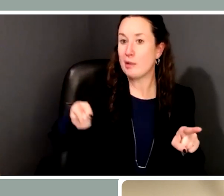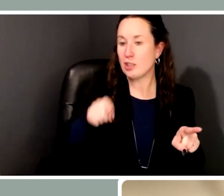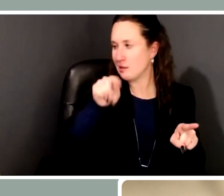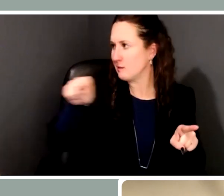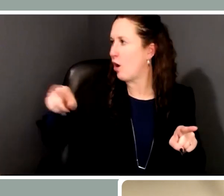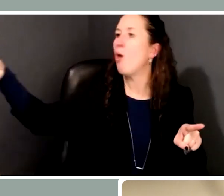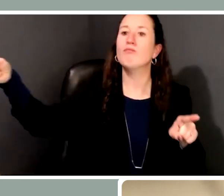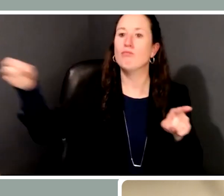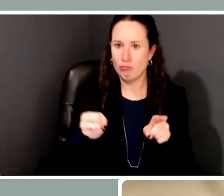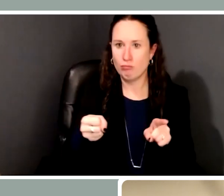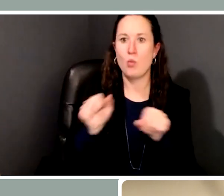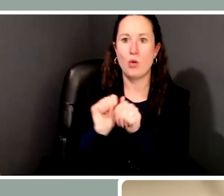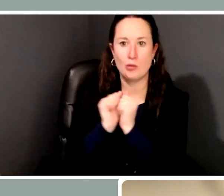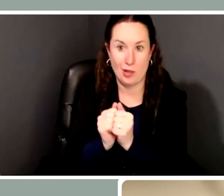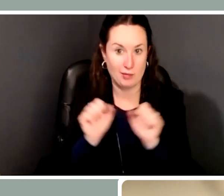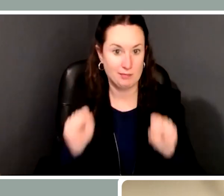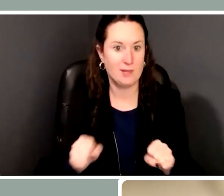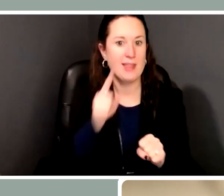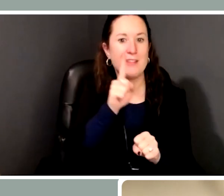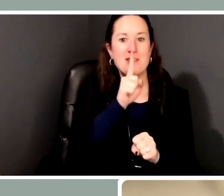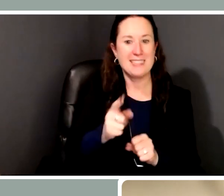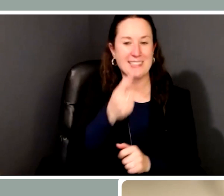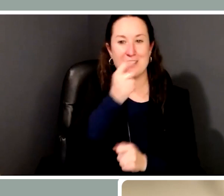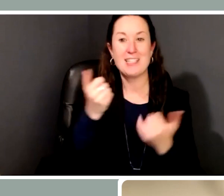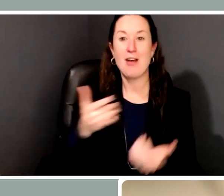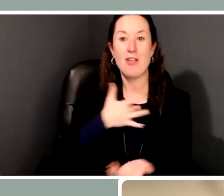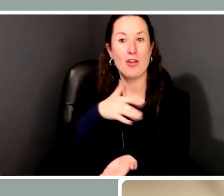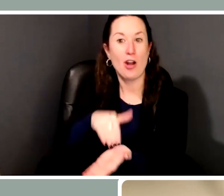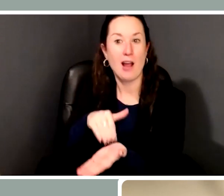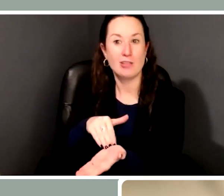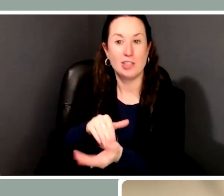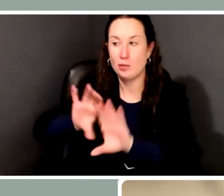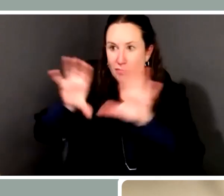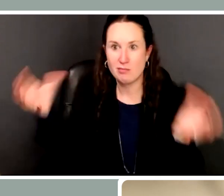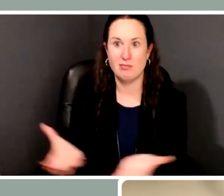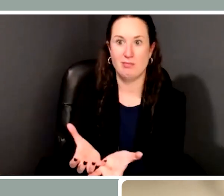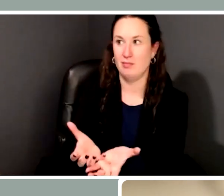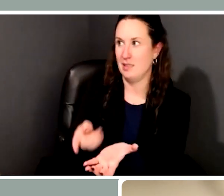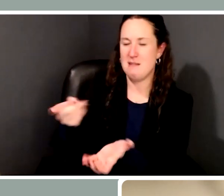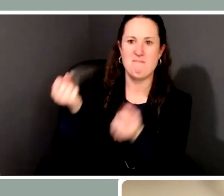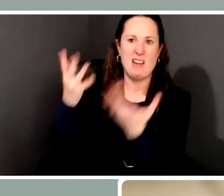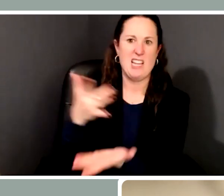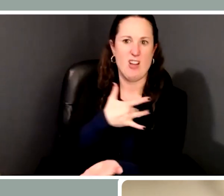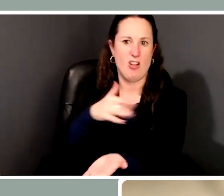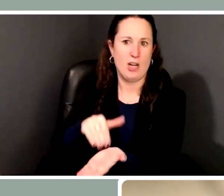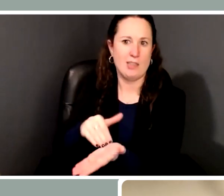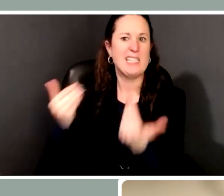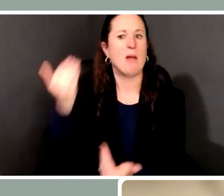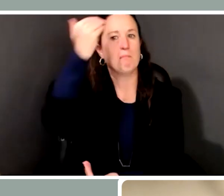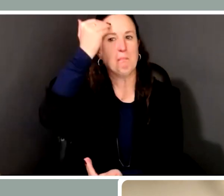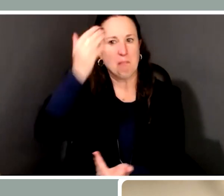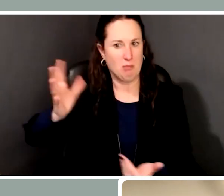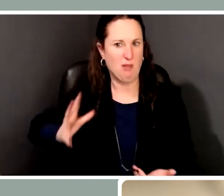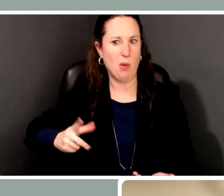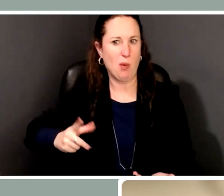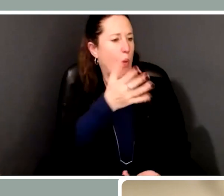into the cardiology world as well. So I think many cardiologists are aware of this, whereas before they'd say, you have to